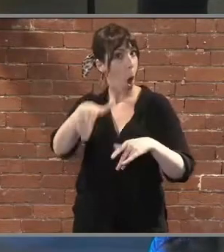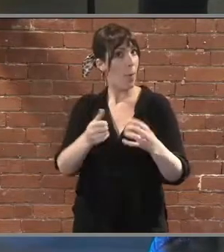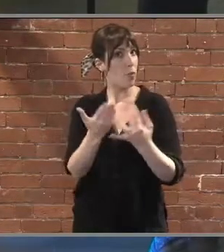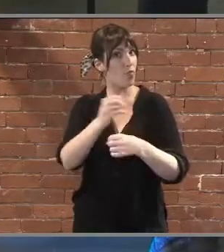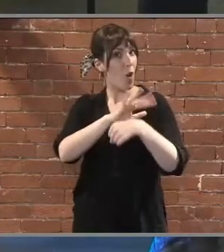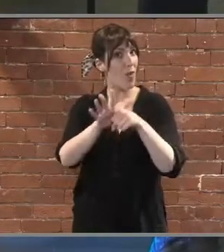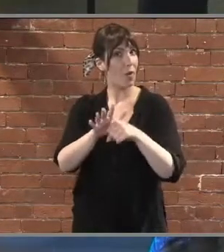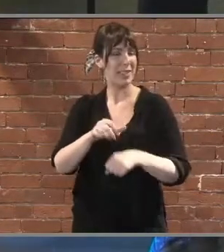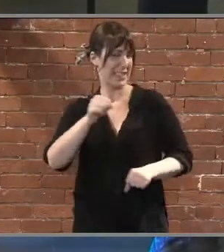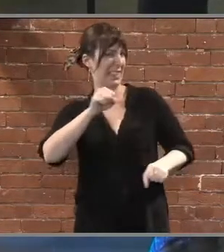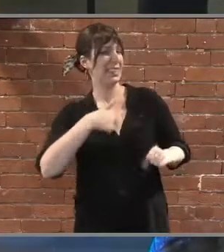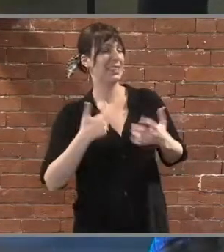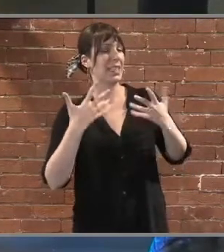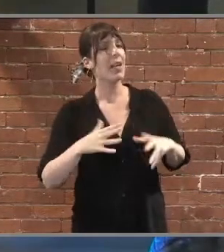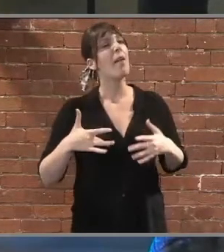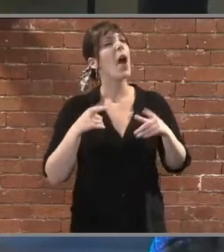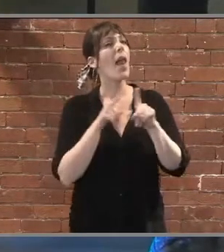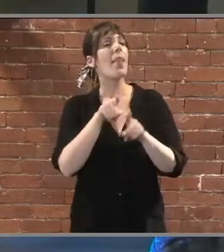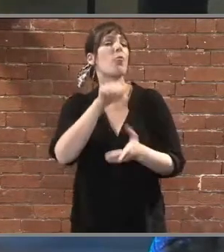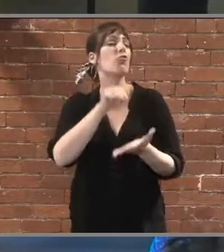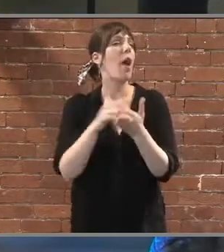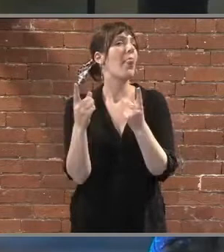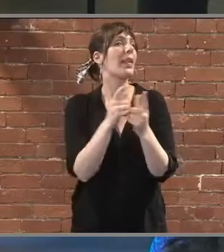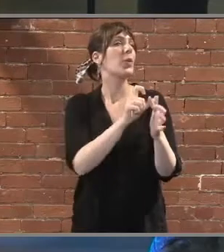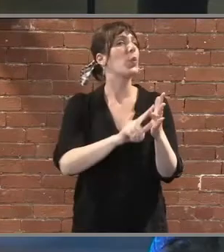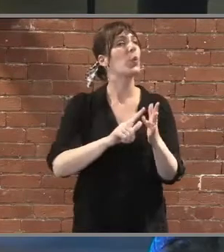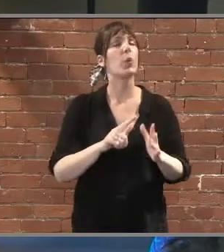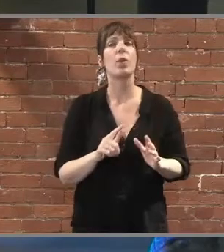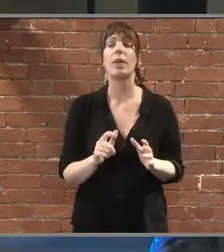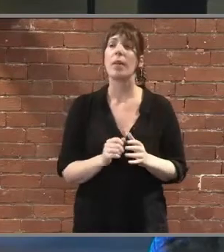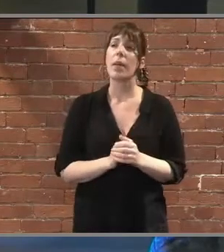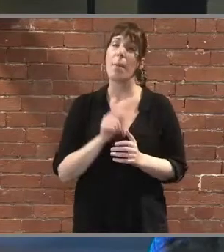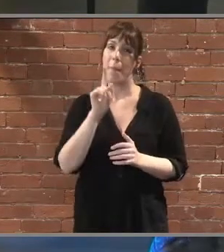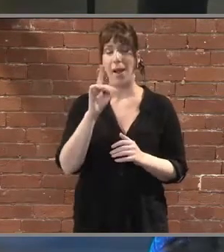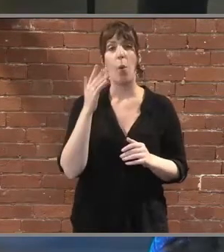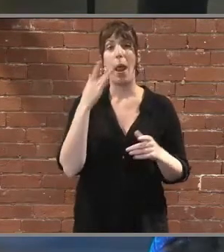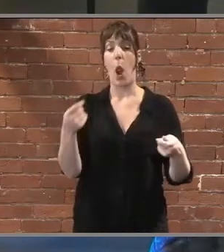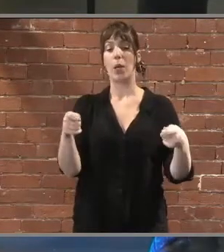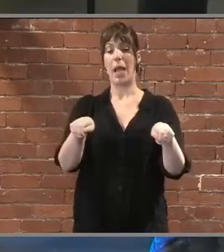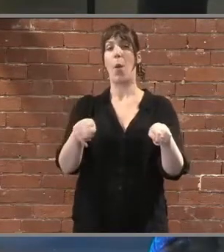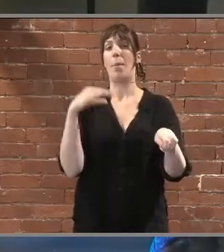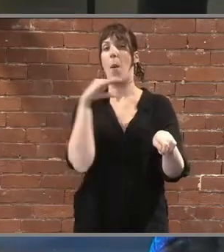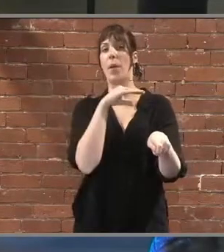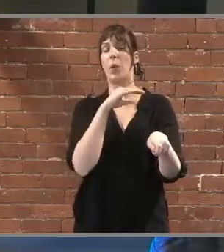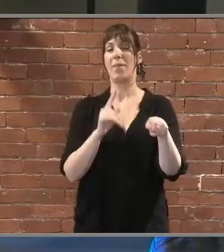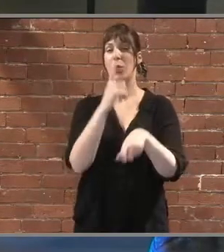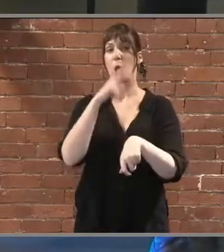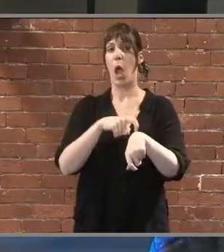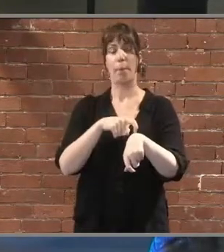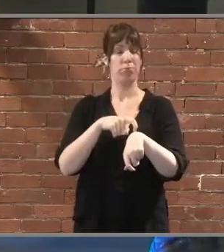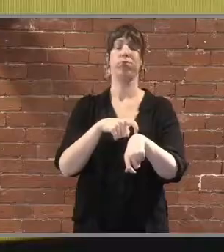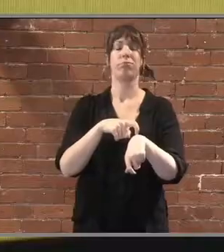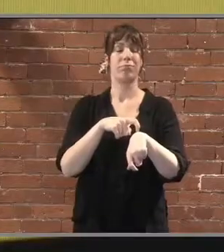the sensible thing to do. I guess when they locked us down here in Melbourne the first time, I